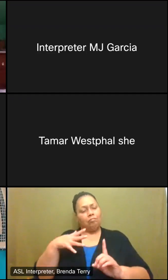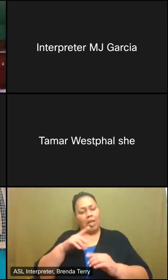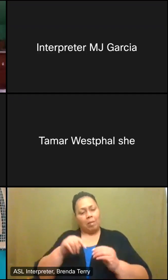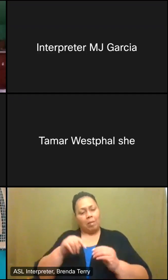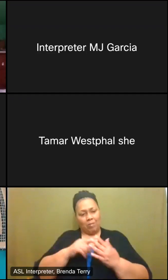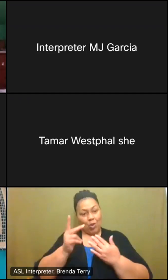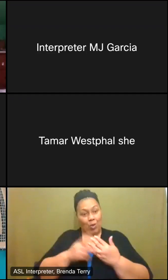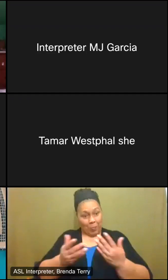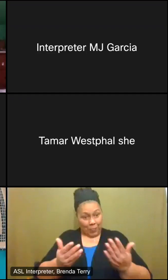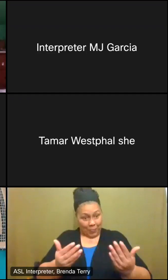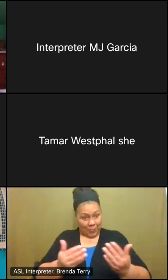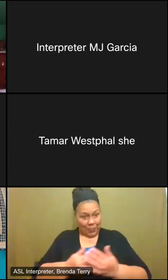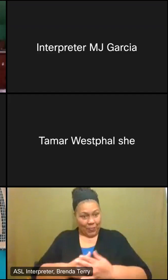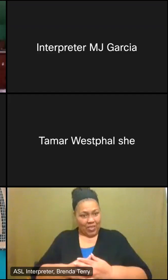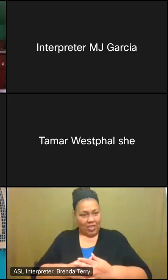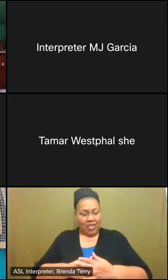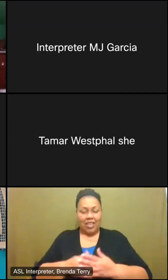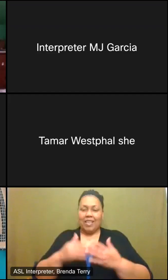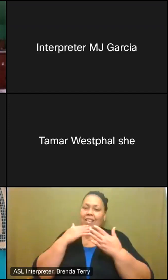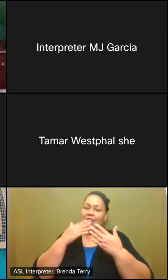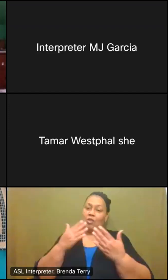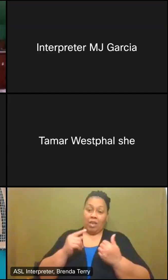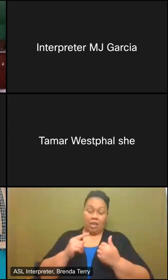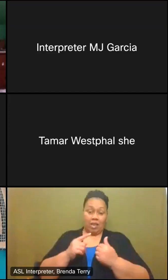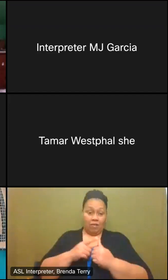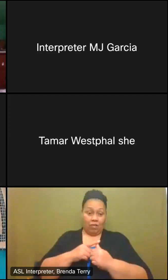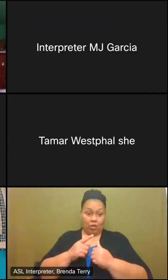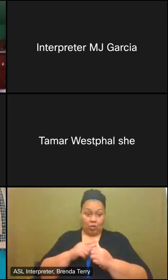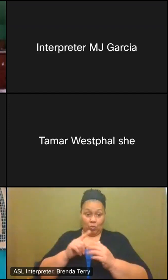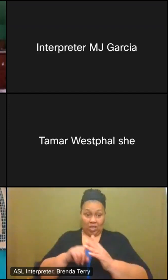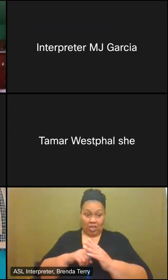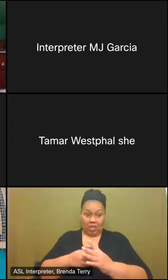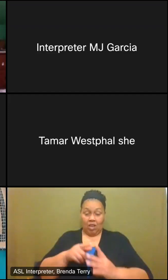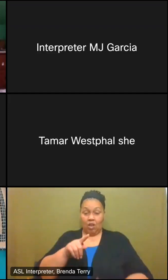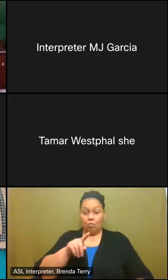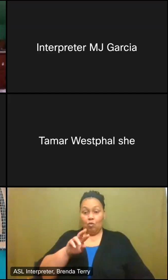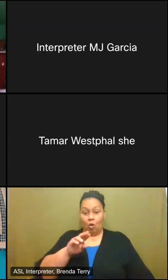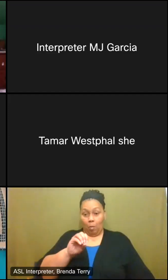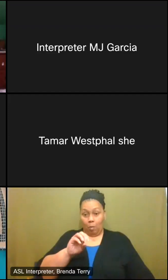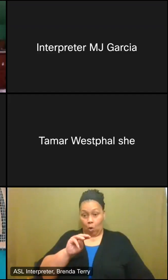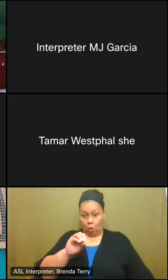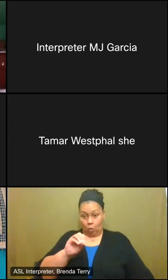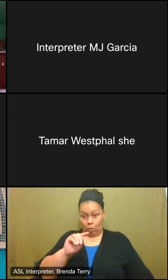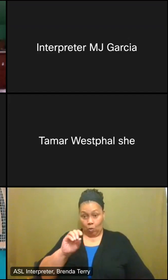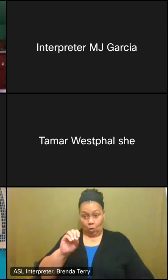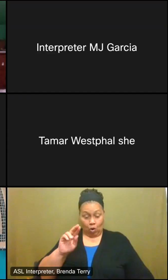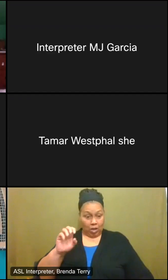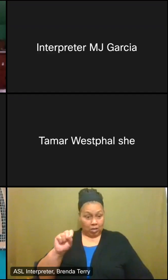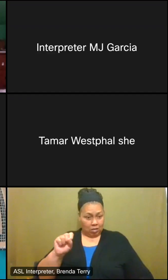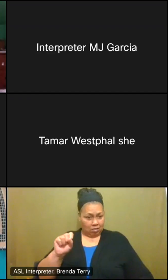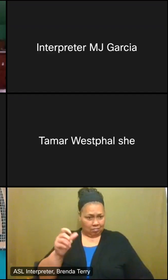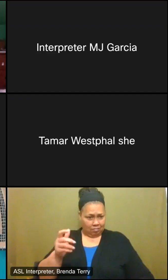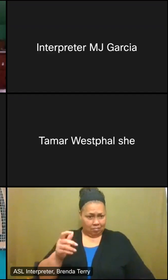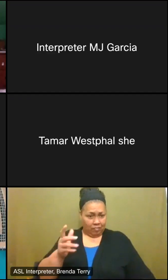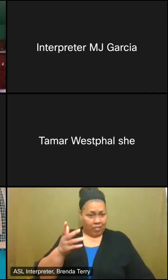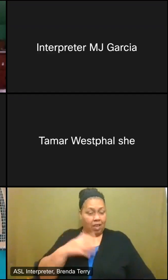you. Well, at first, when I started on Promotoras, it was 1.5 years ago.